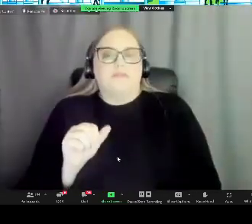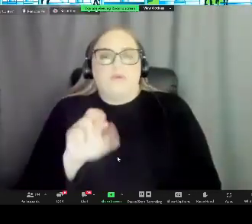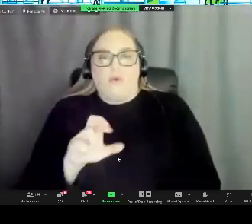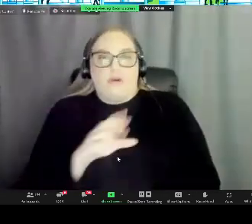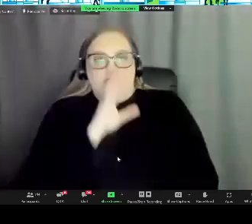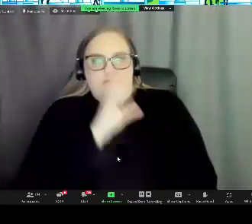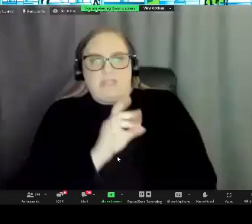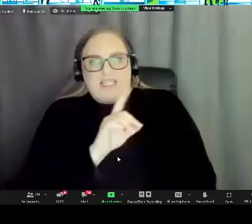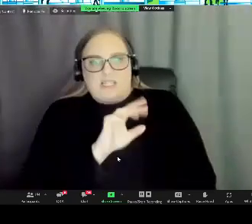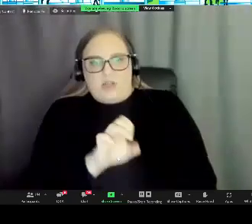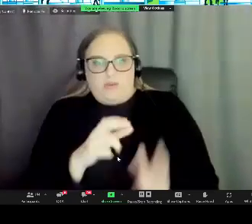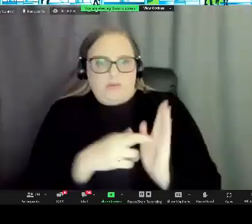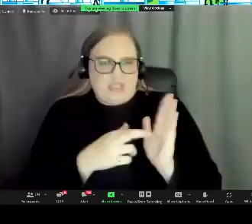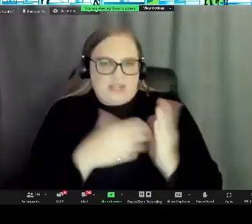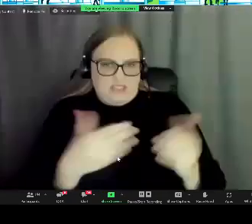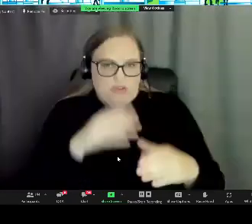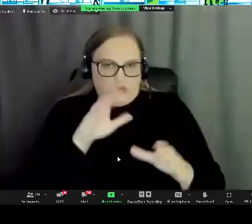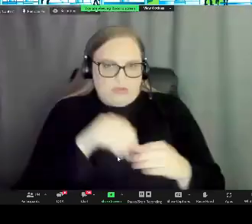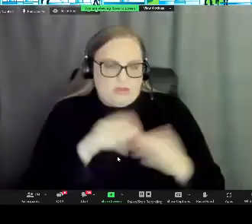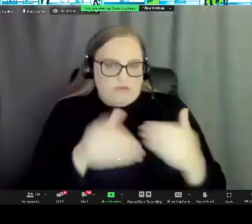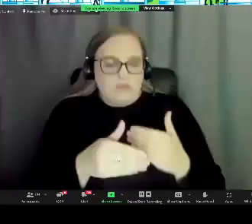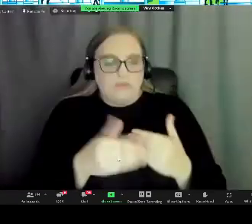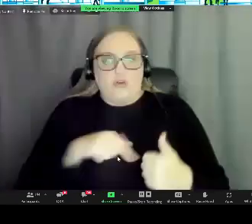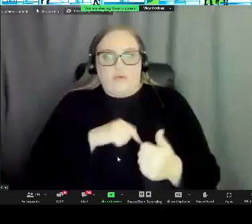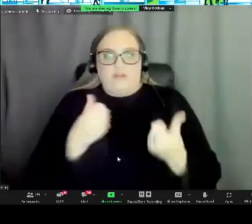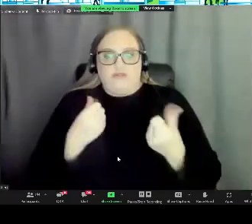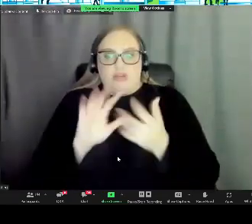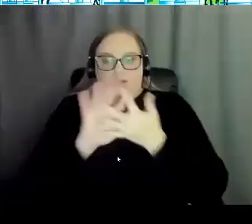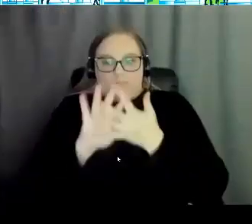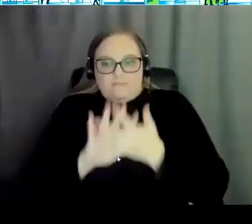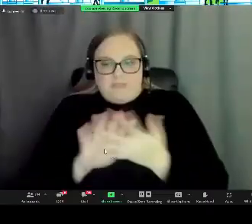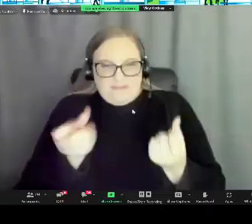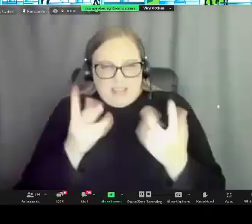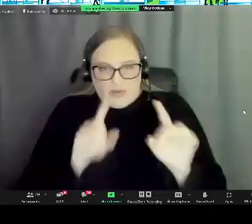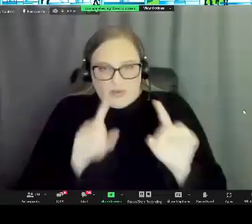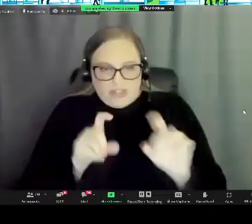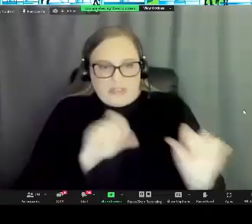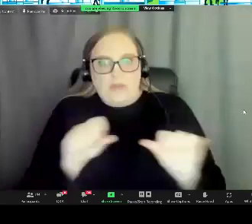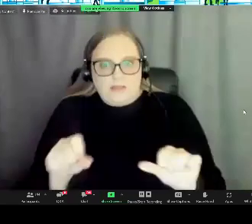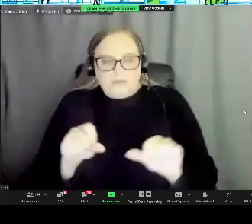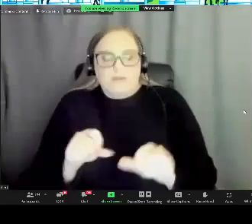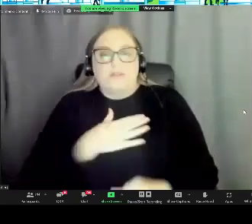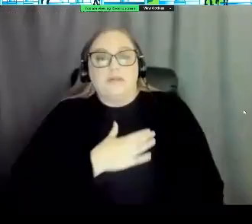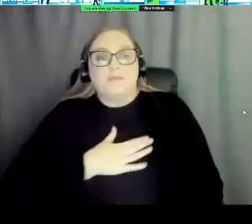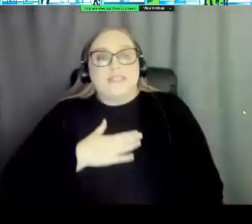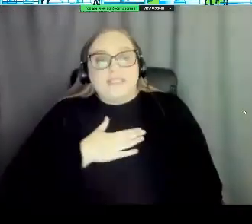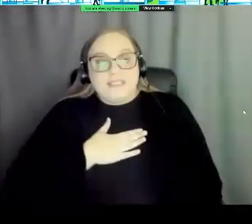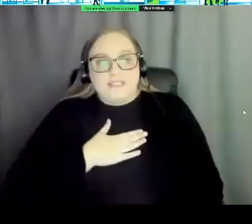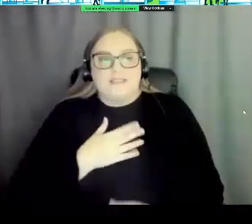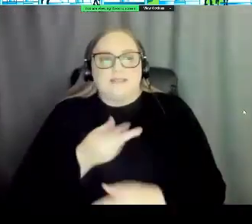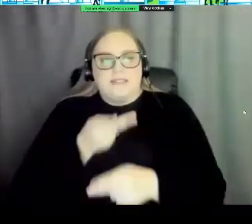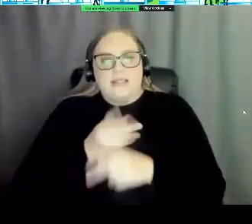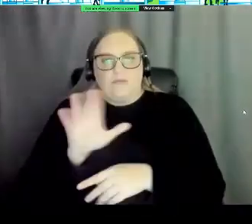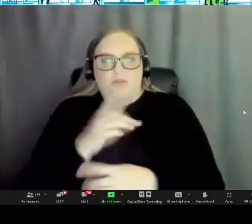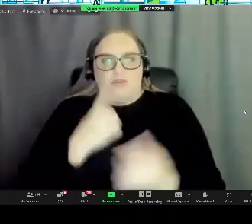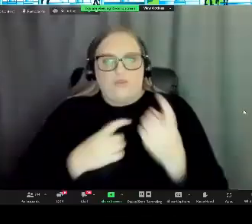representatives in the room too. So we'll try to field as many questions from the virtual attendees as we can. Please try to keep your questions in the